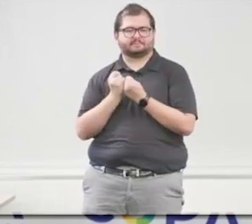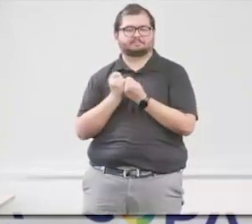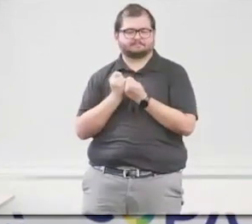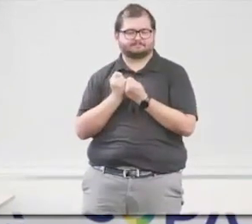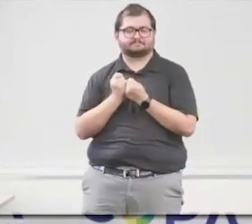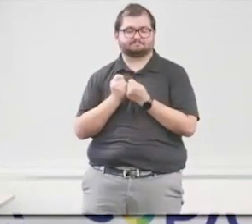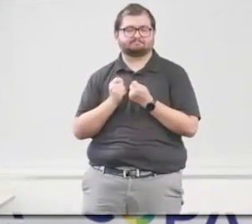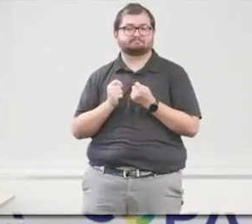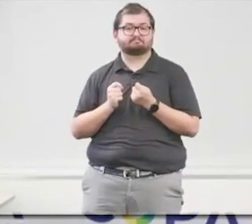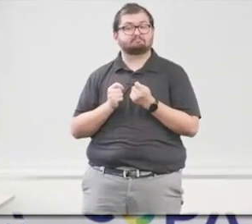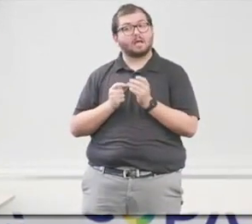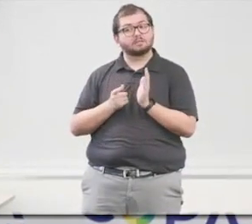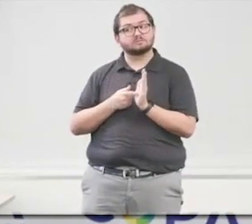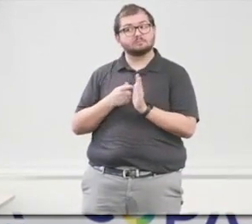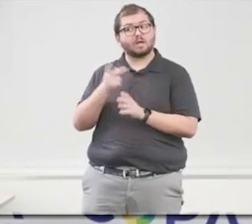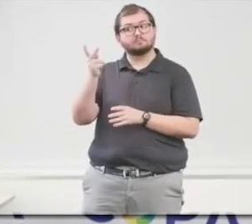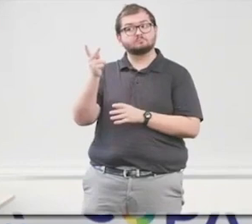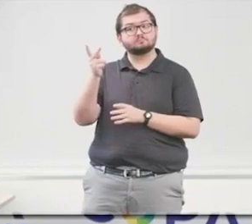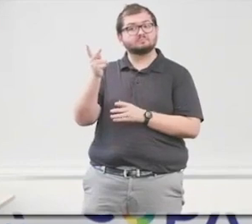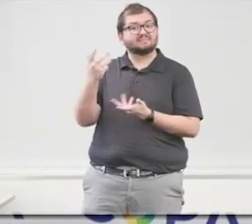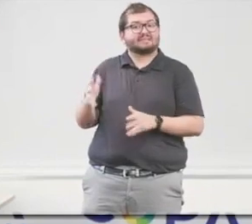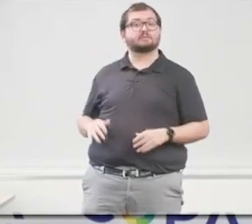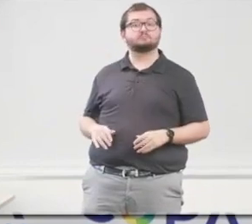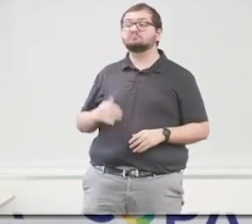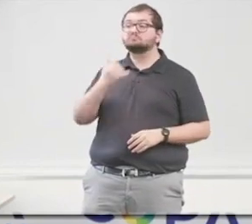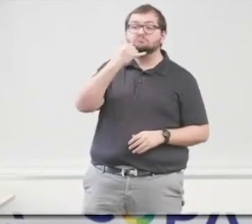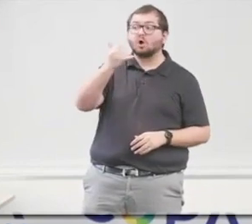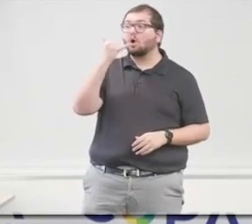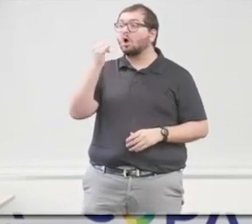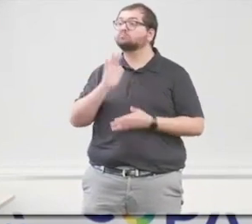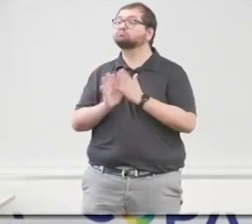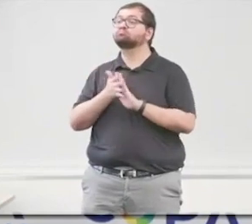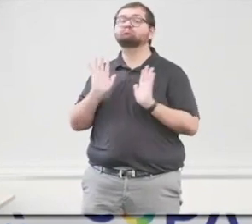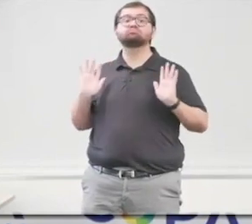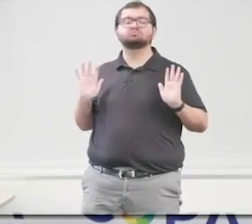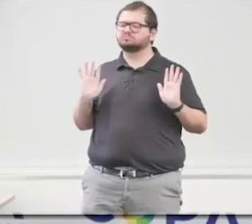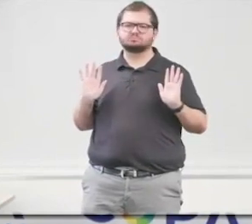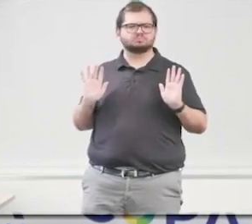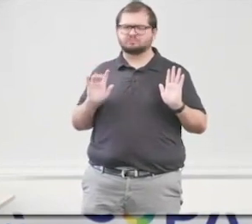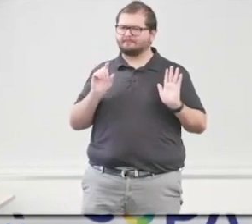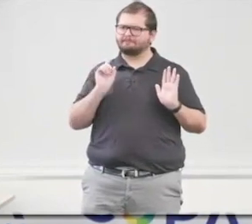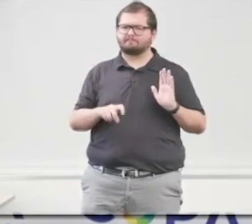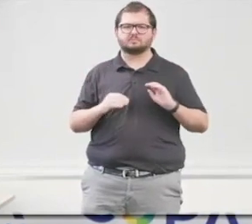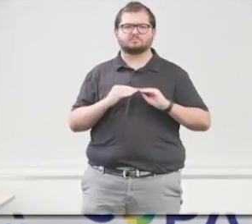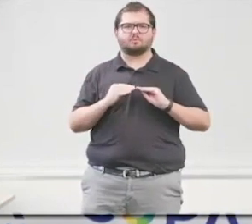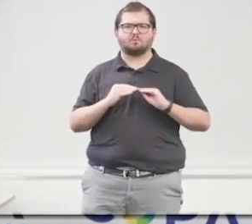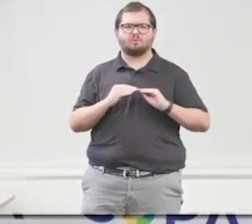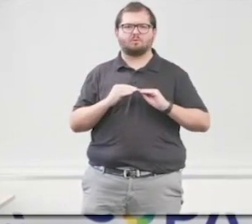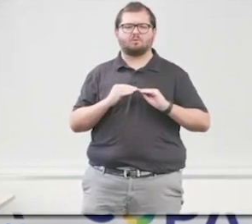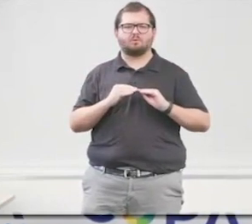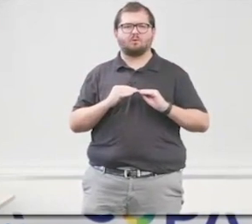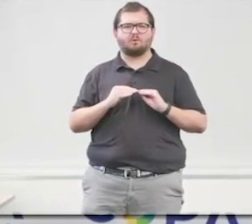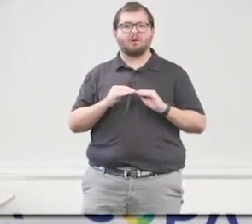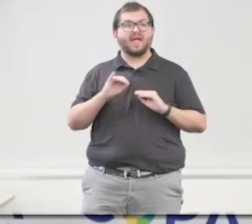And sometimes that's where the information stops. It can't stop there, especially if you want to stop